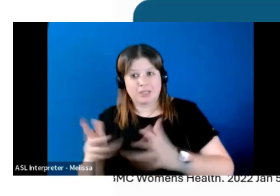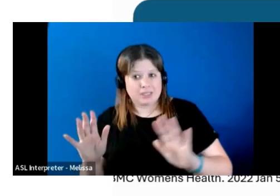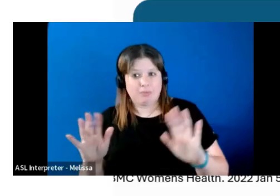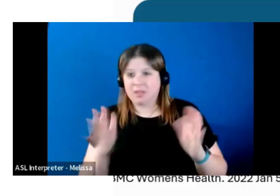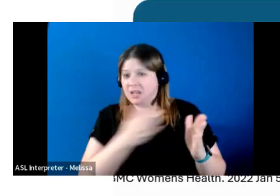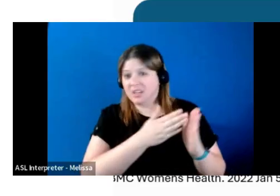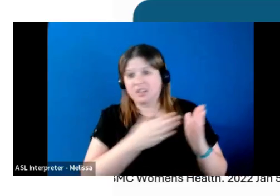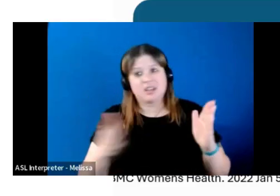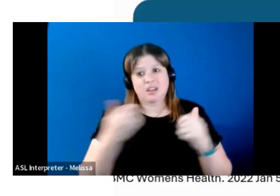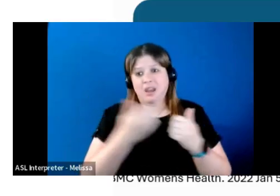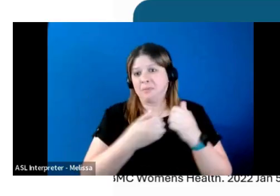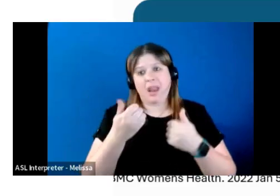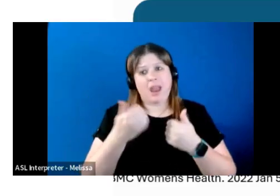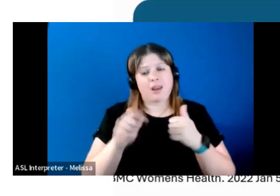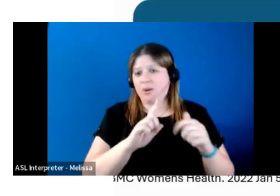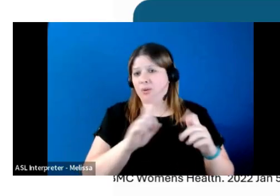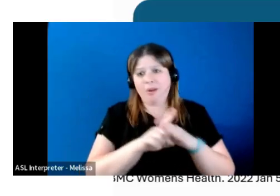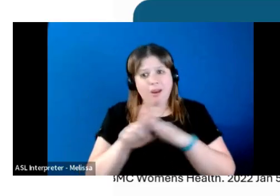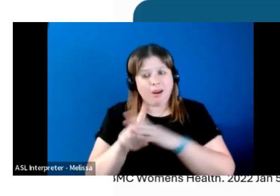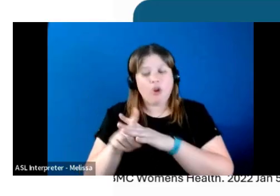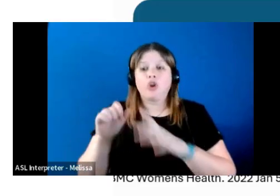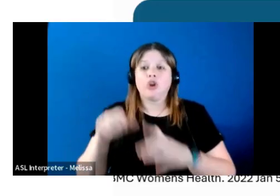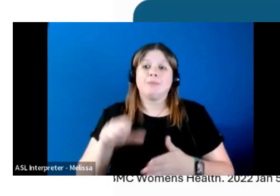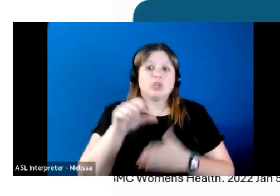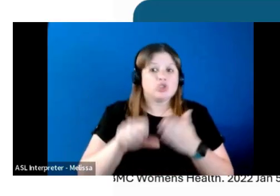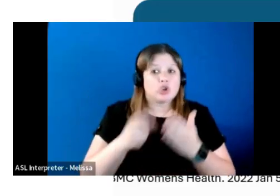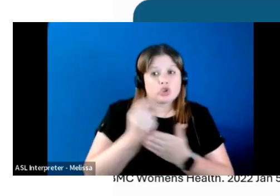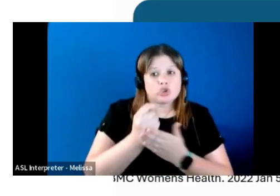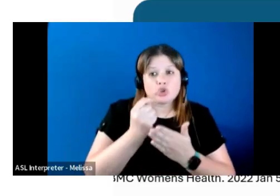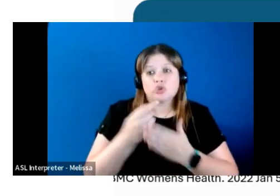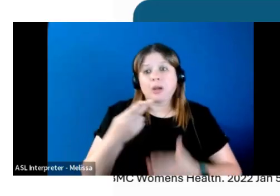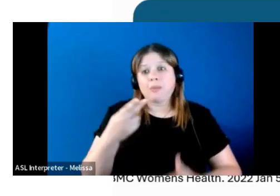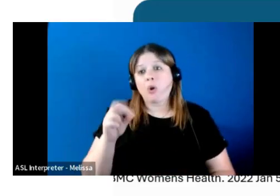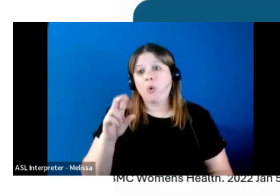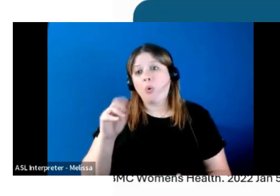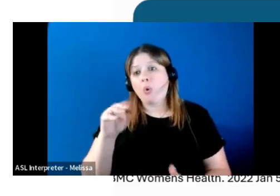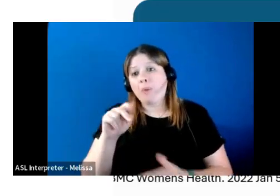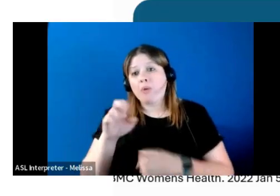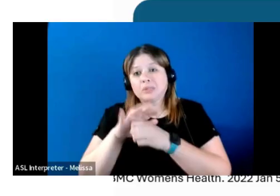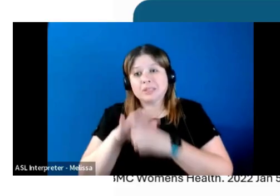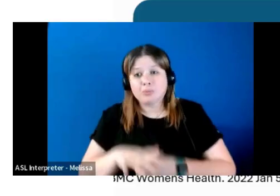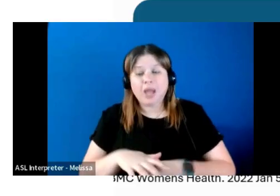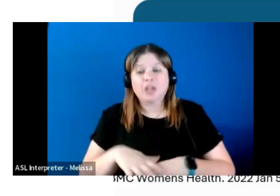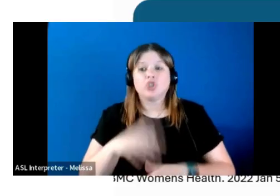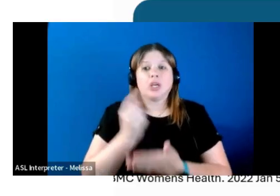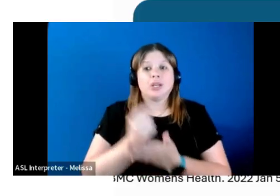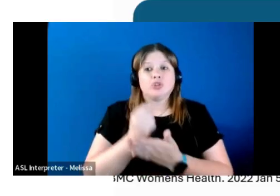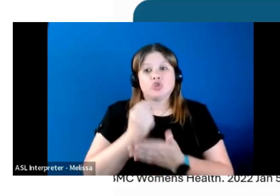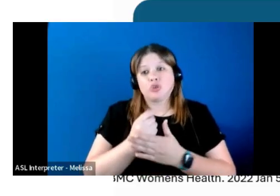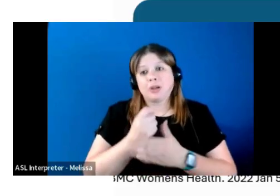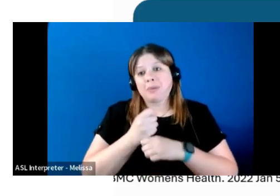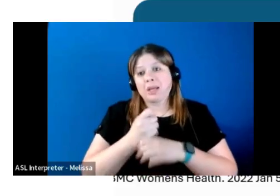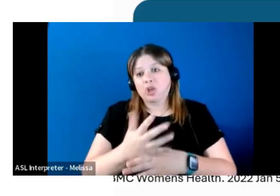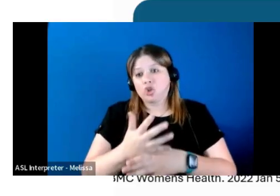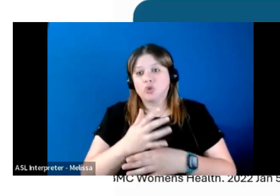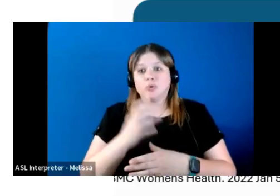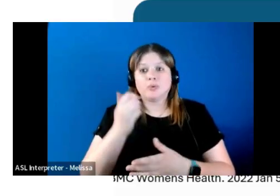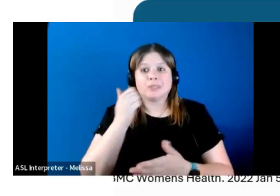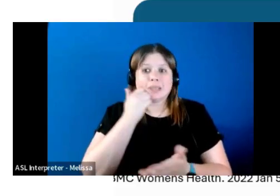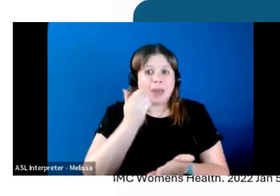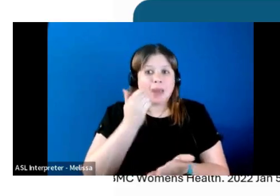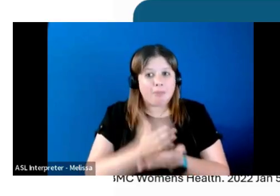can be associated with surgical treatments, hormone suppression, treatment-induced menopause, as well as all those other things we